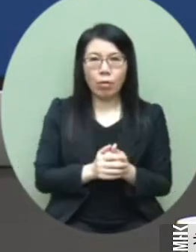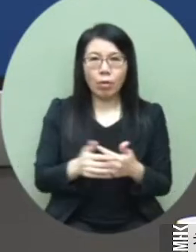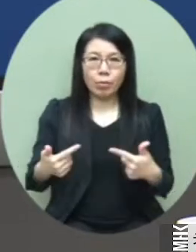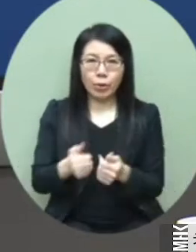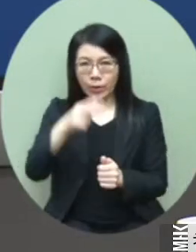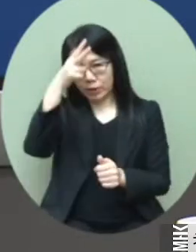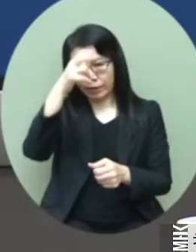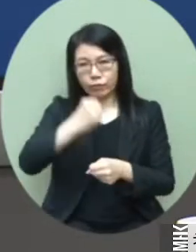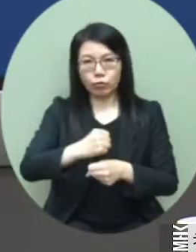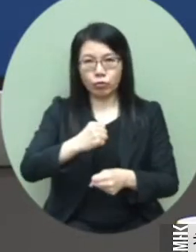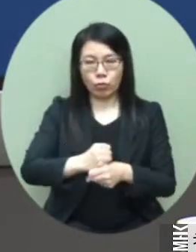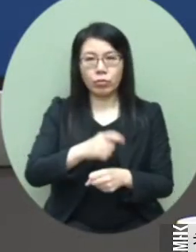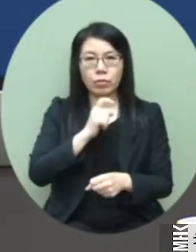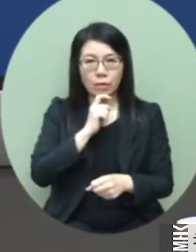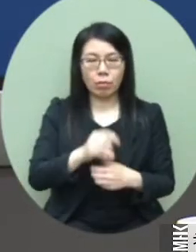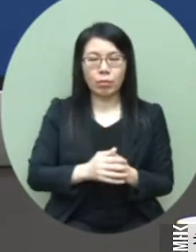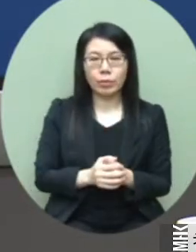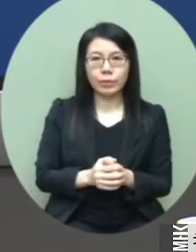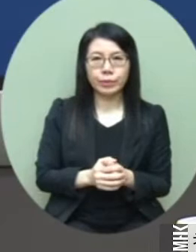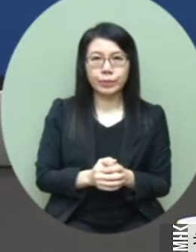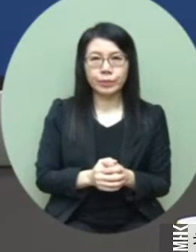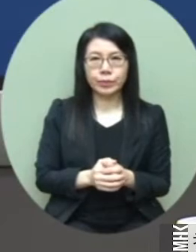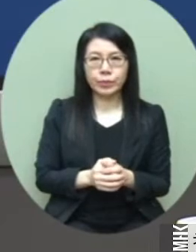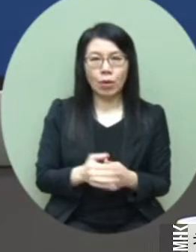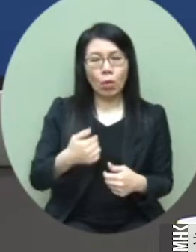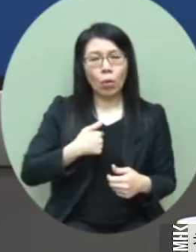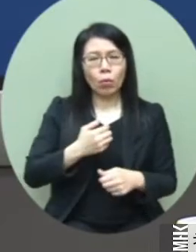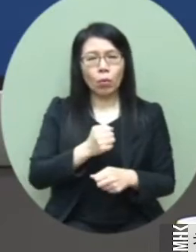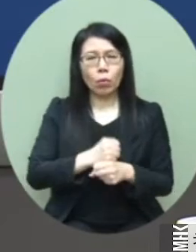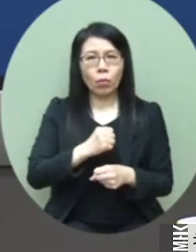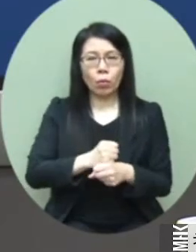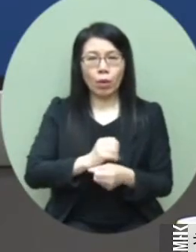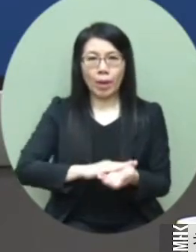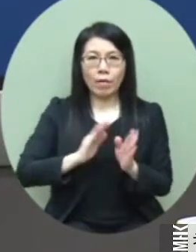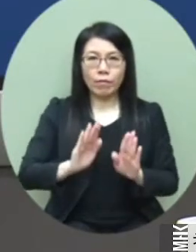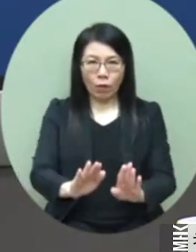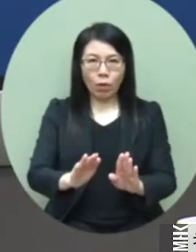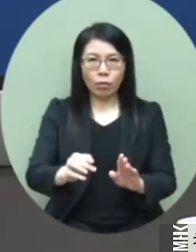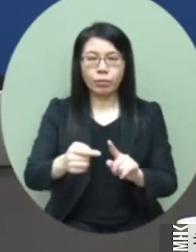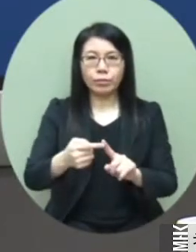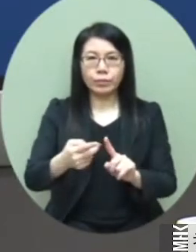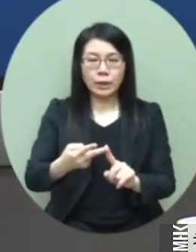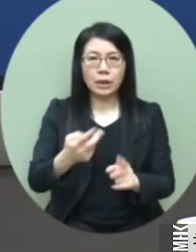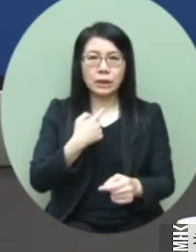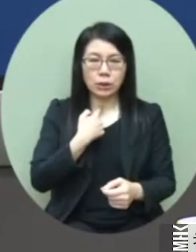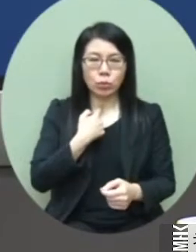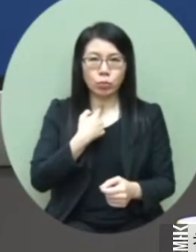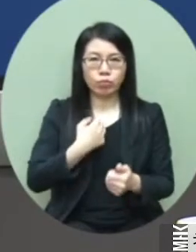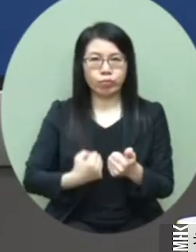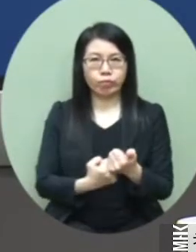2 years. They have been very cooperative.